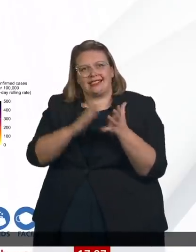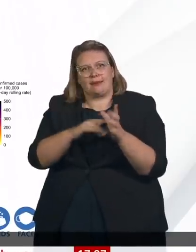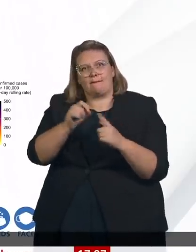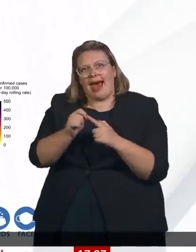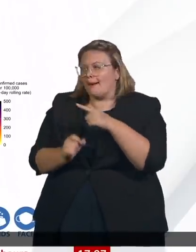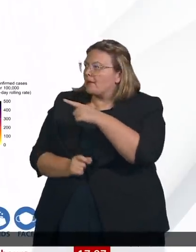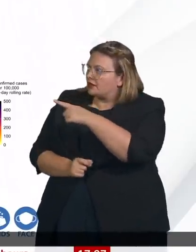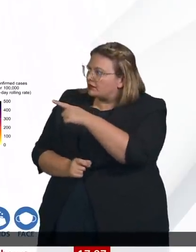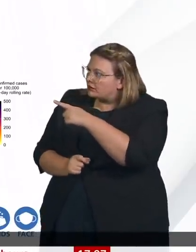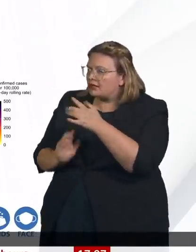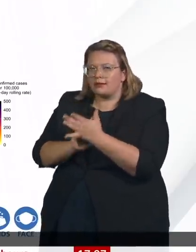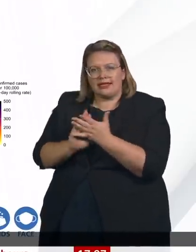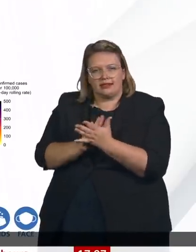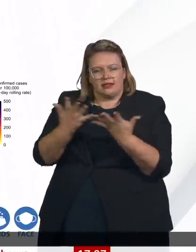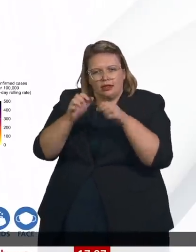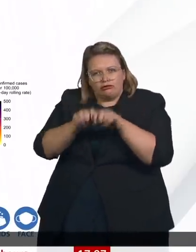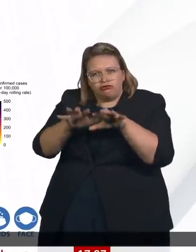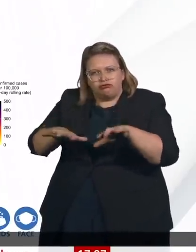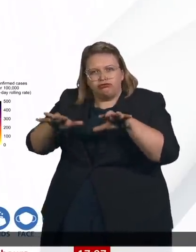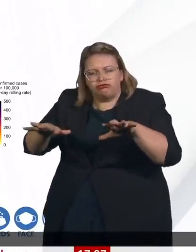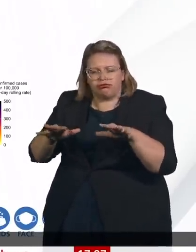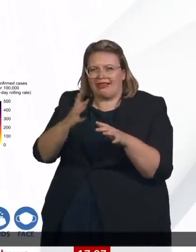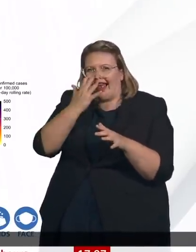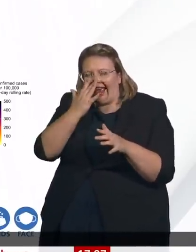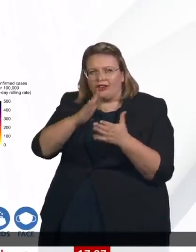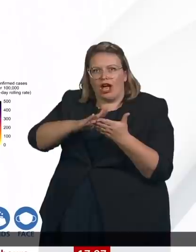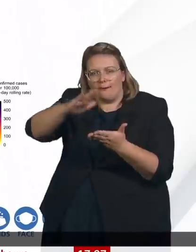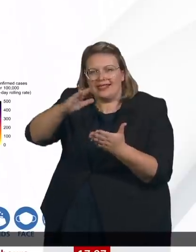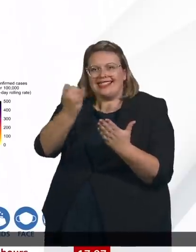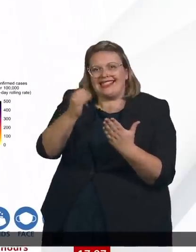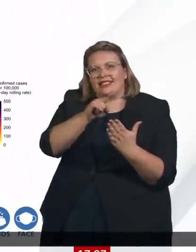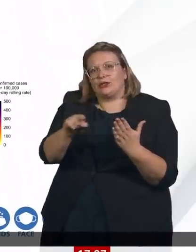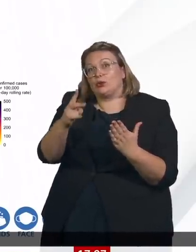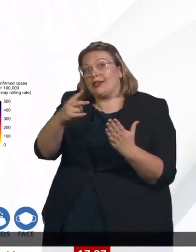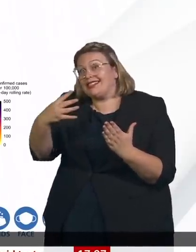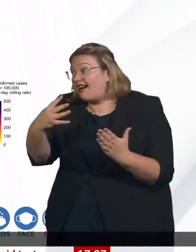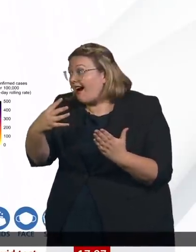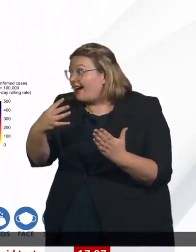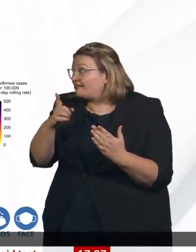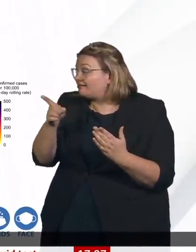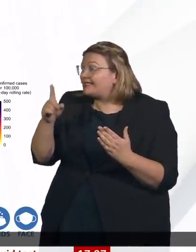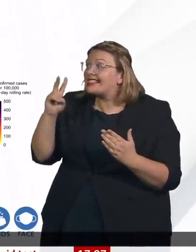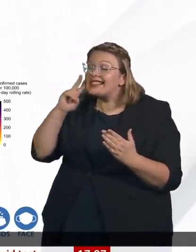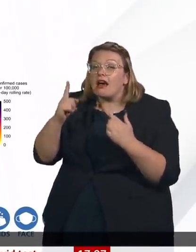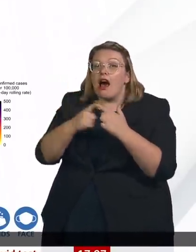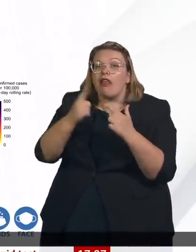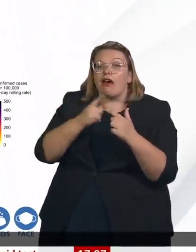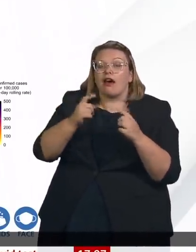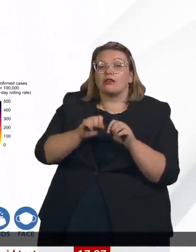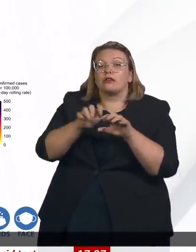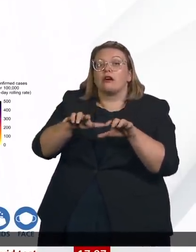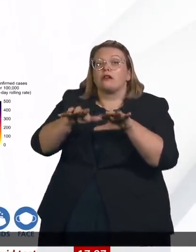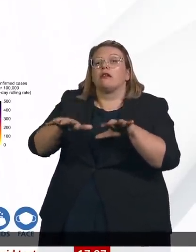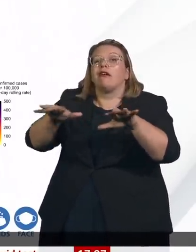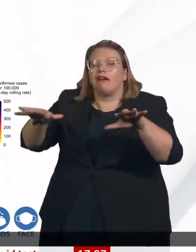of disease rates in the 16 to 29s that then creeps through into the older age groups with a few